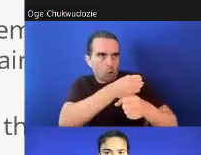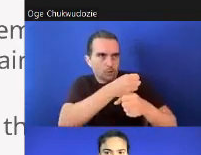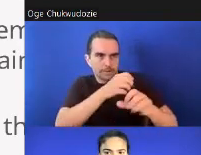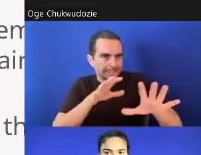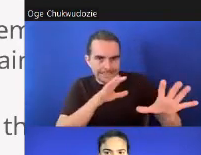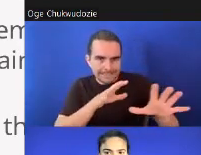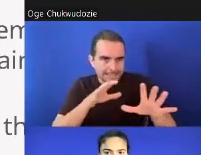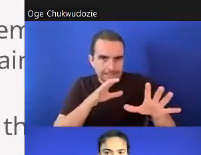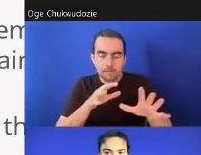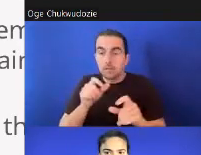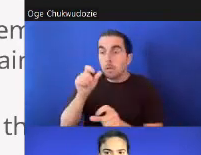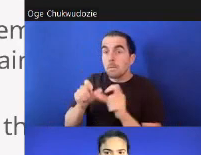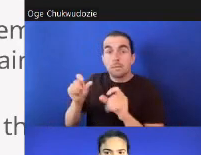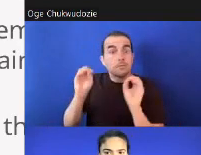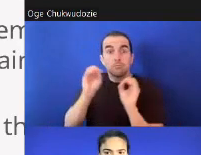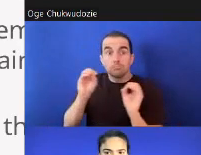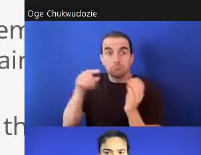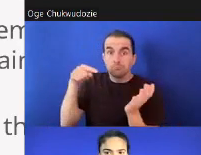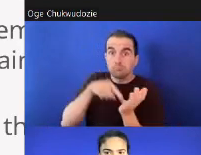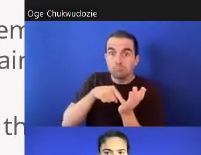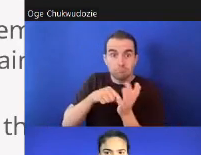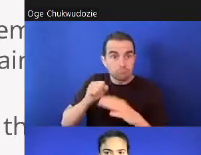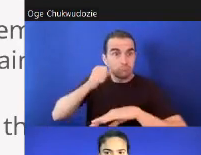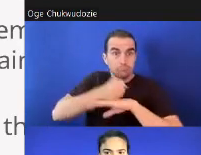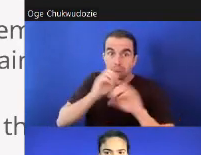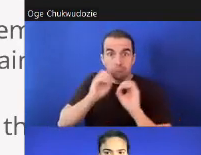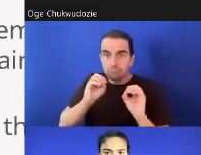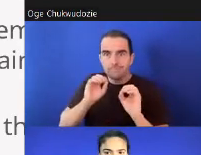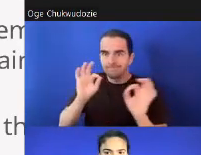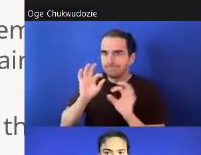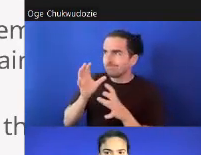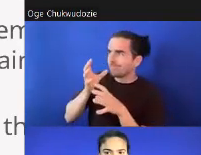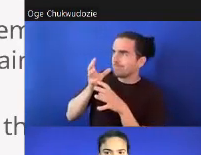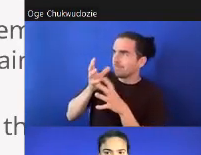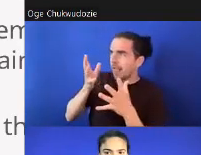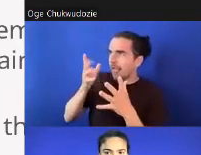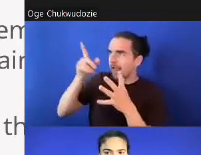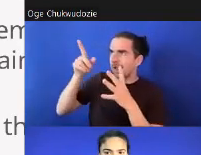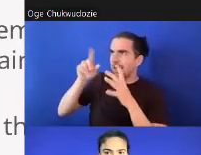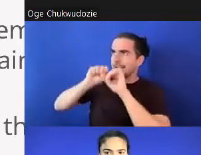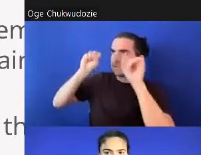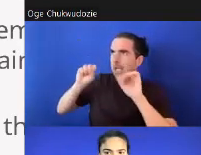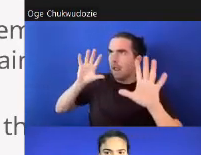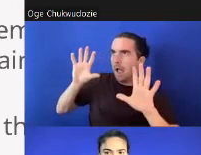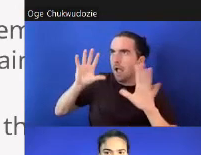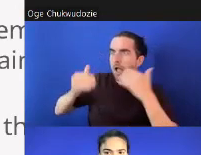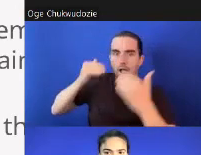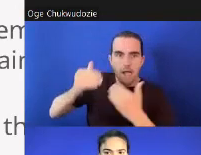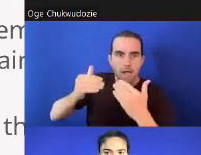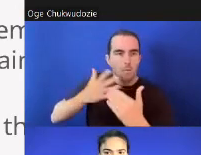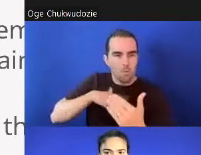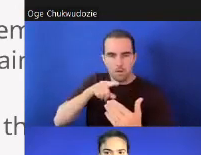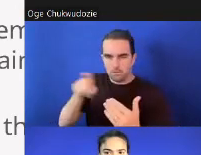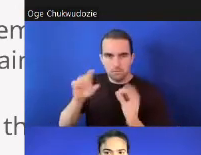don't trust the people who are handling the mechanisms. We've had several reports of people saying, this